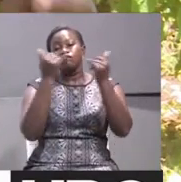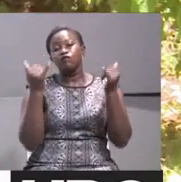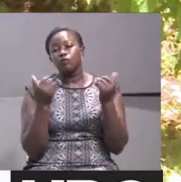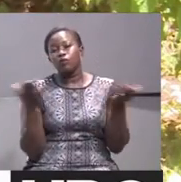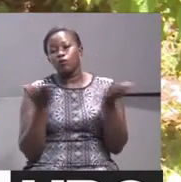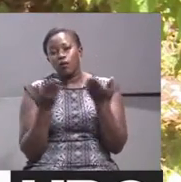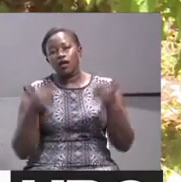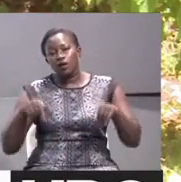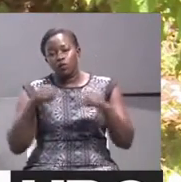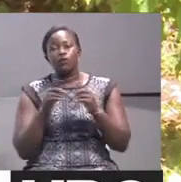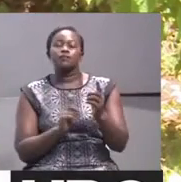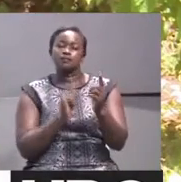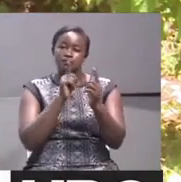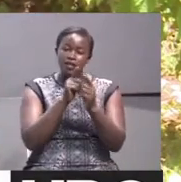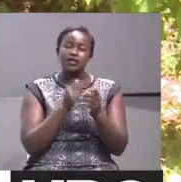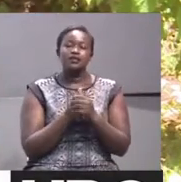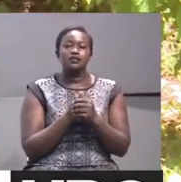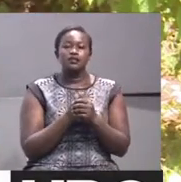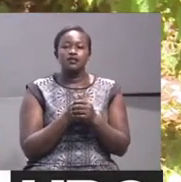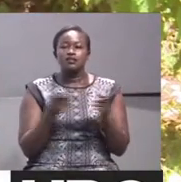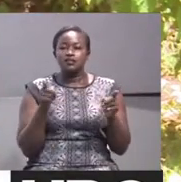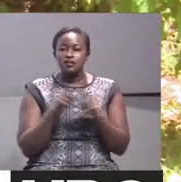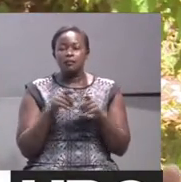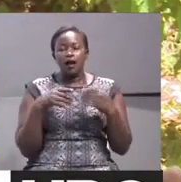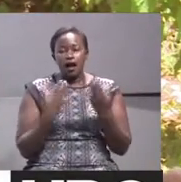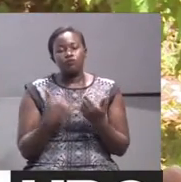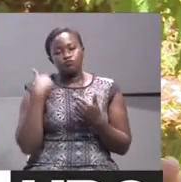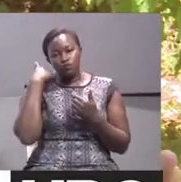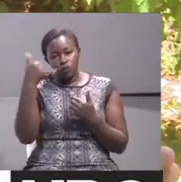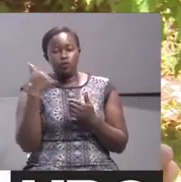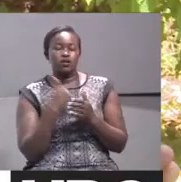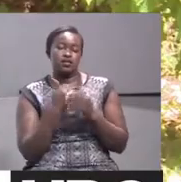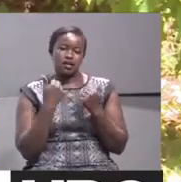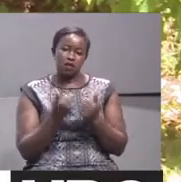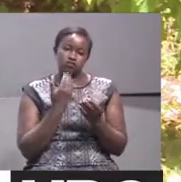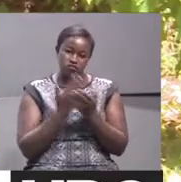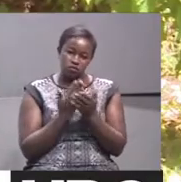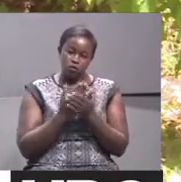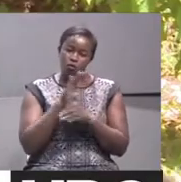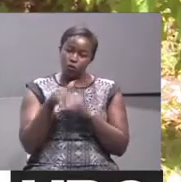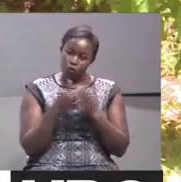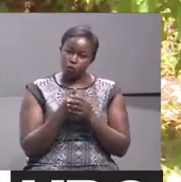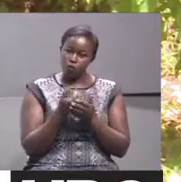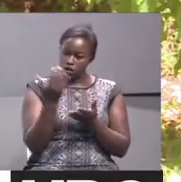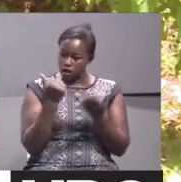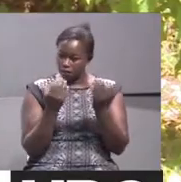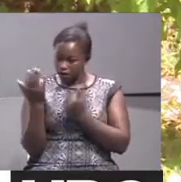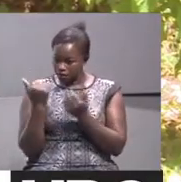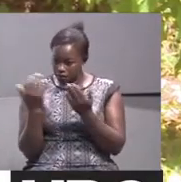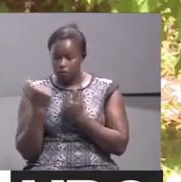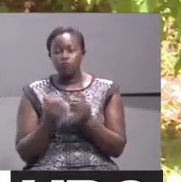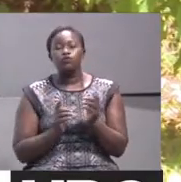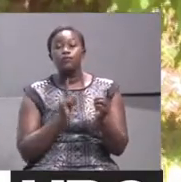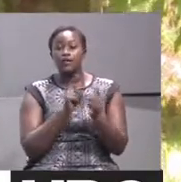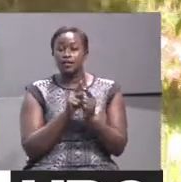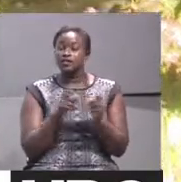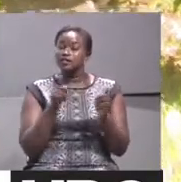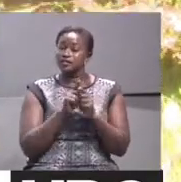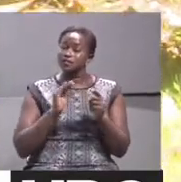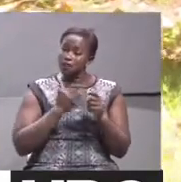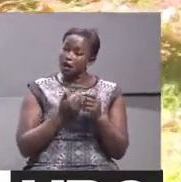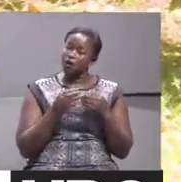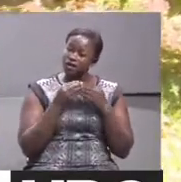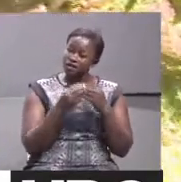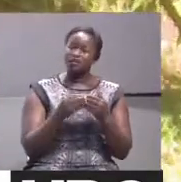tugenda okusinkana nabati abakubira amasimu so tubasaba mujje tukole ki tusinkane era abakulembeze baffe